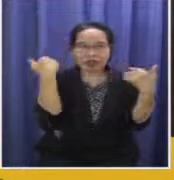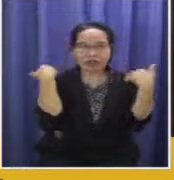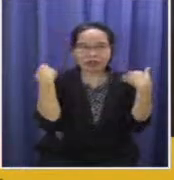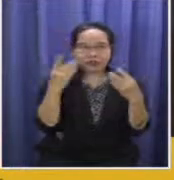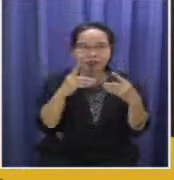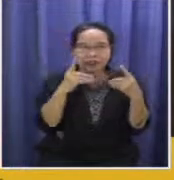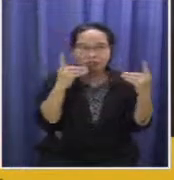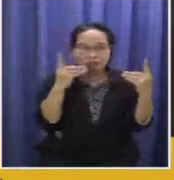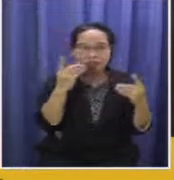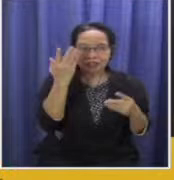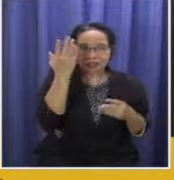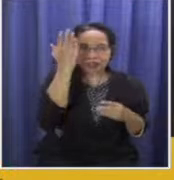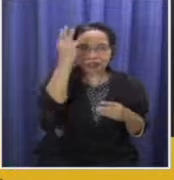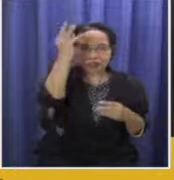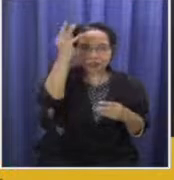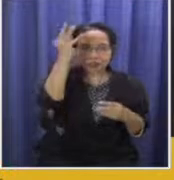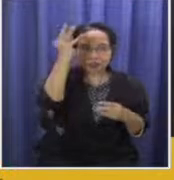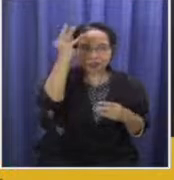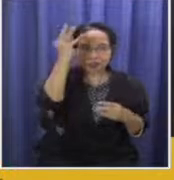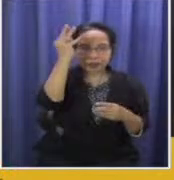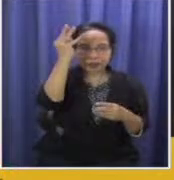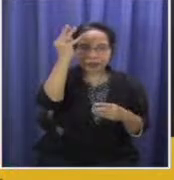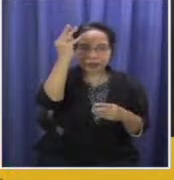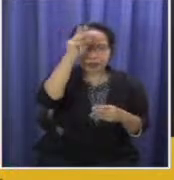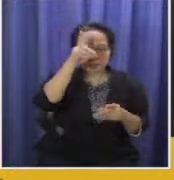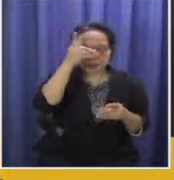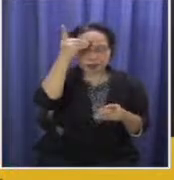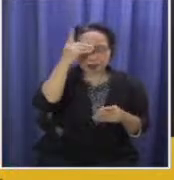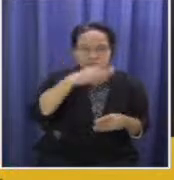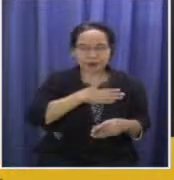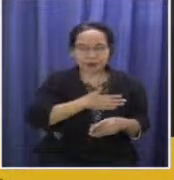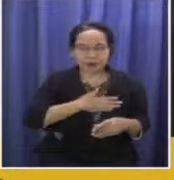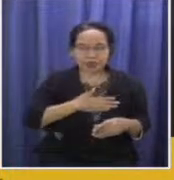has explained him. Brother Diwas, por favor.